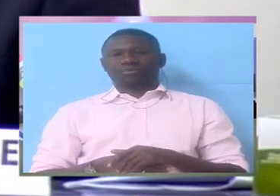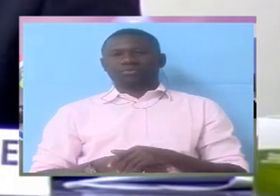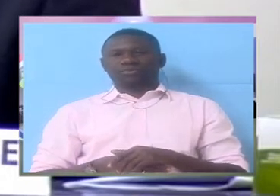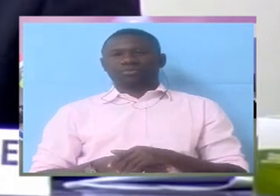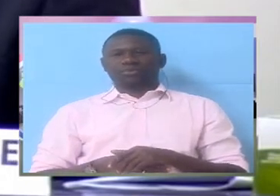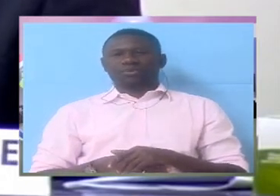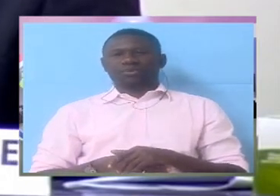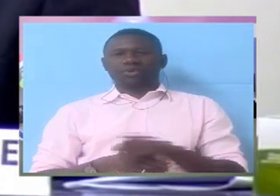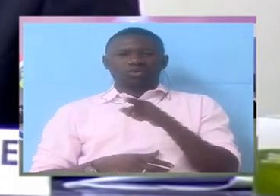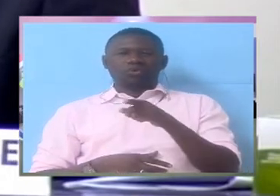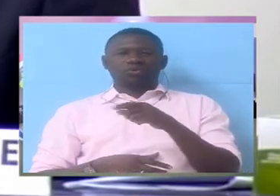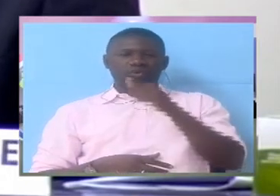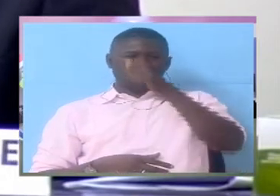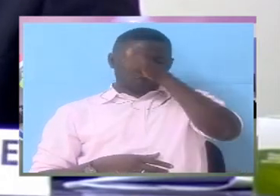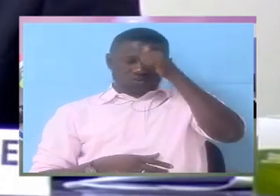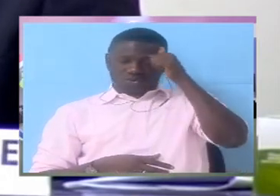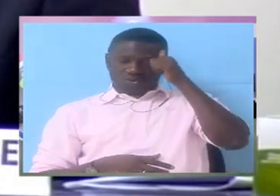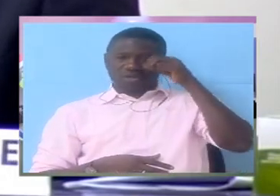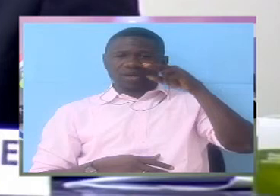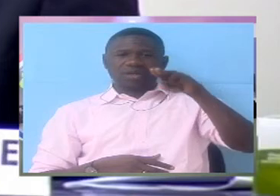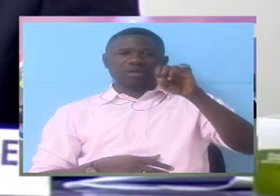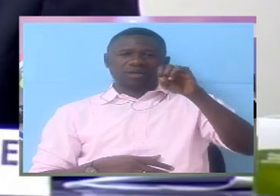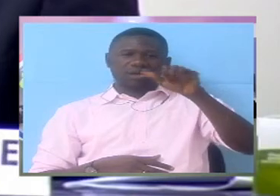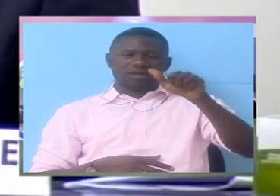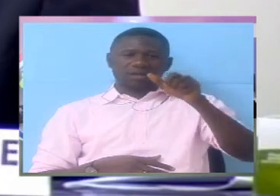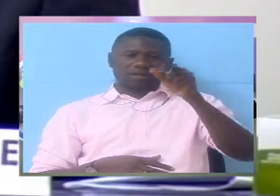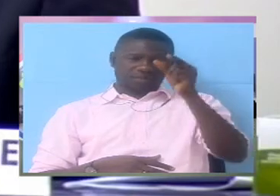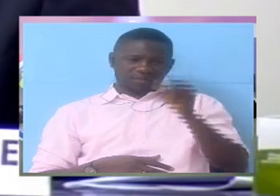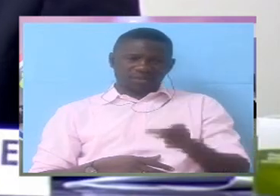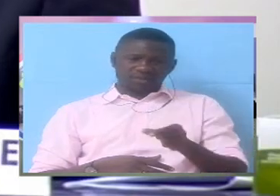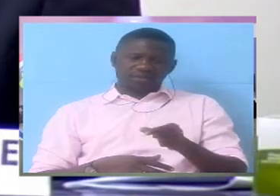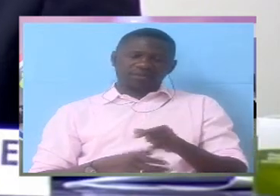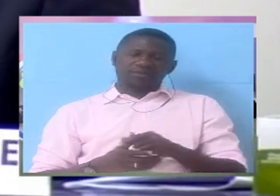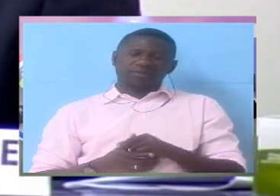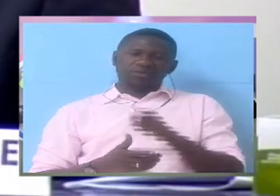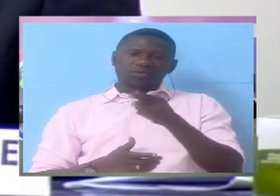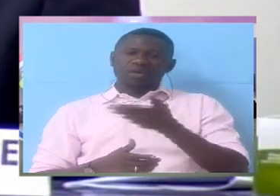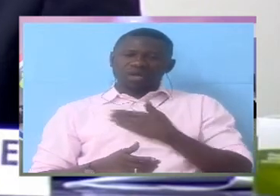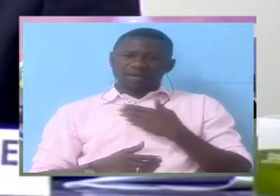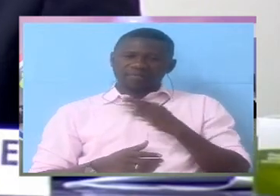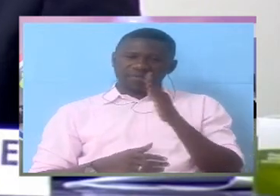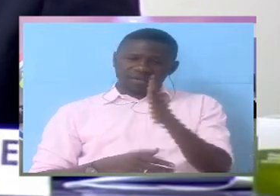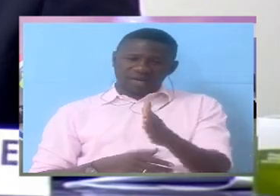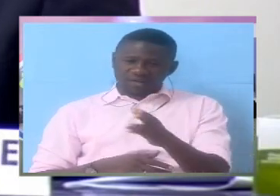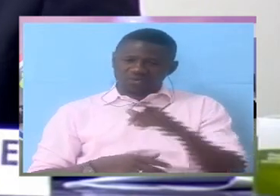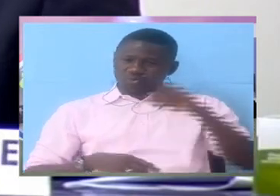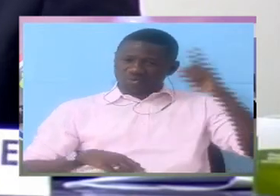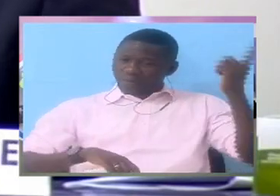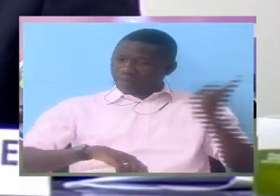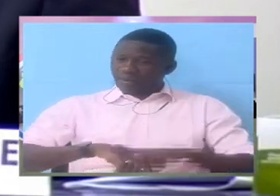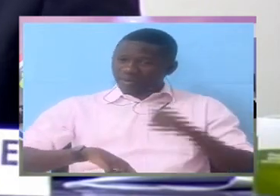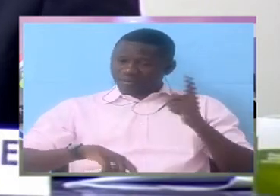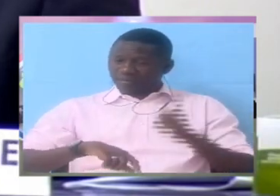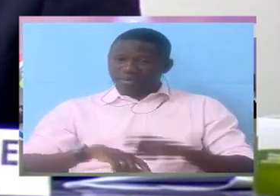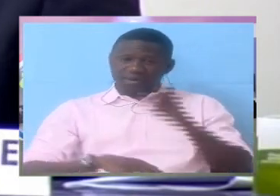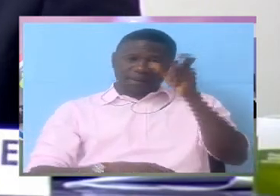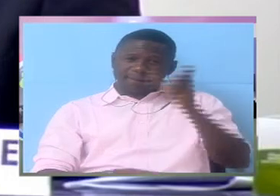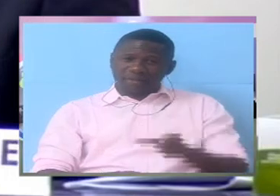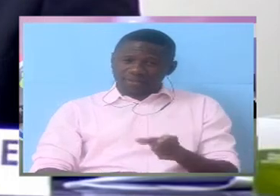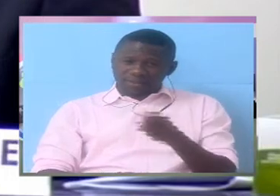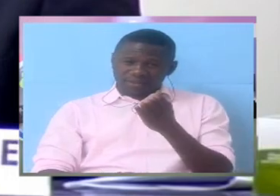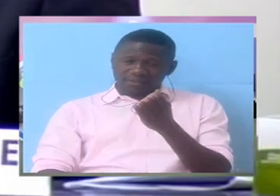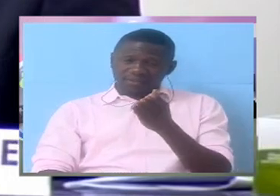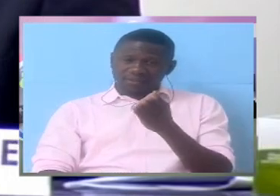As an NIA officer, yes, okay. Do you have the authority to beat anybody?